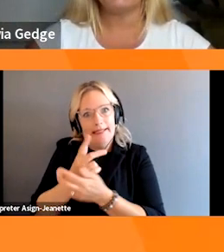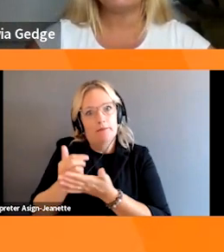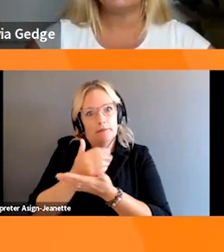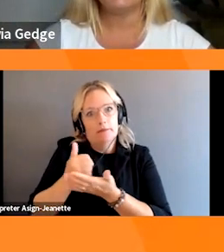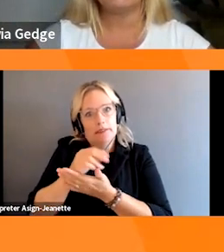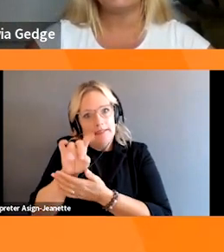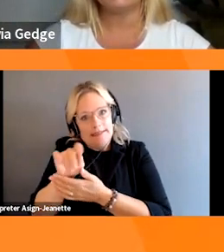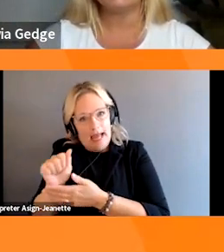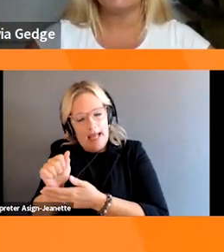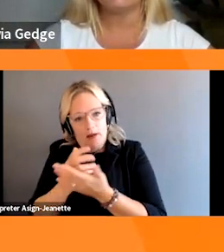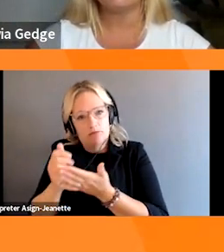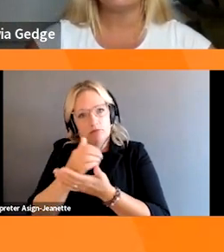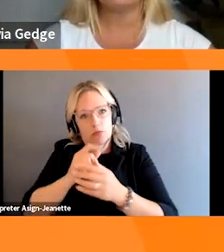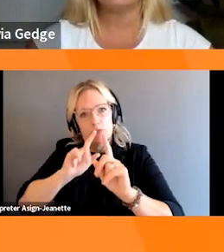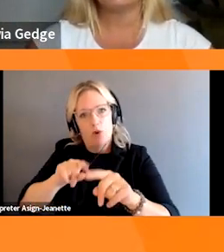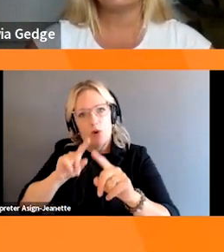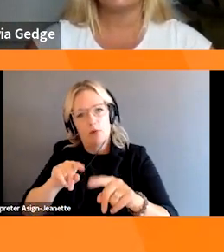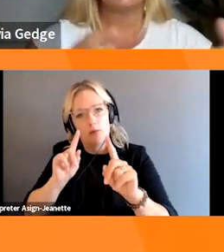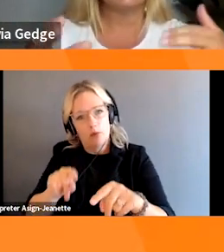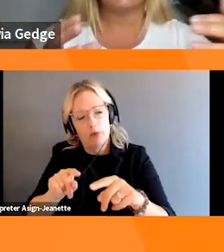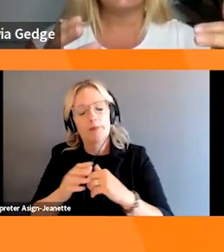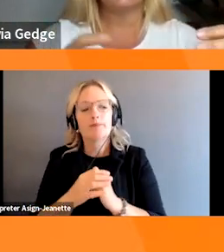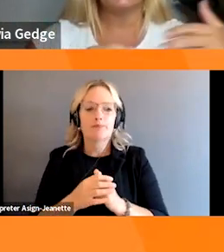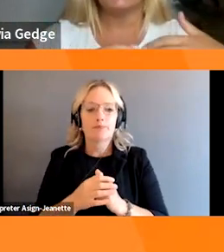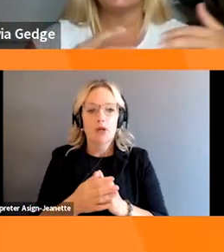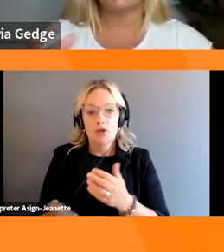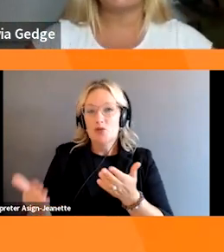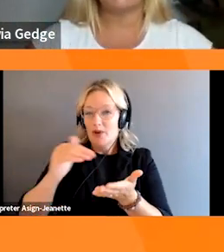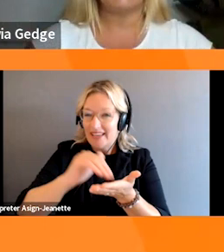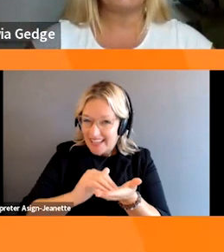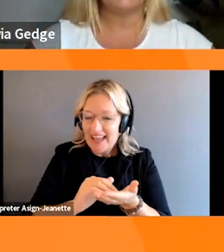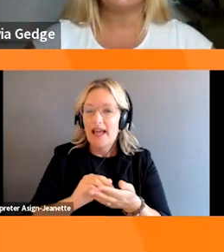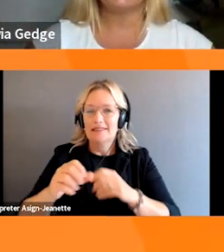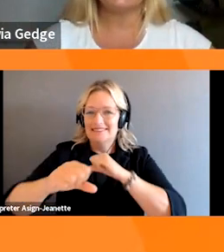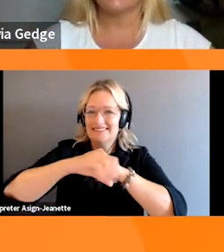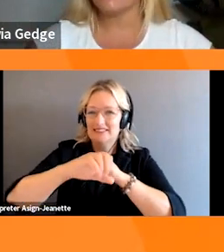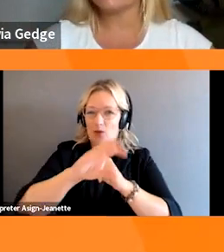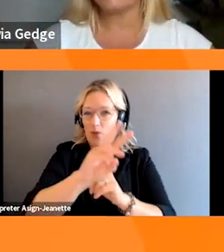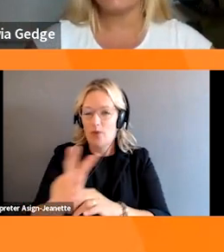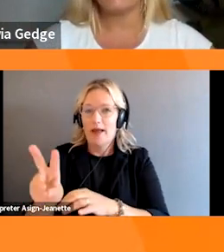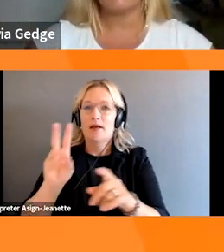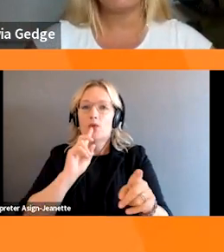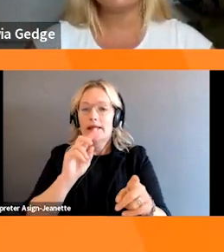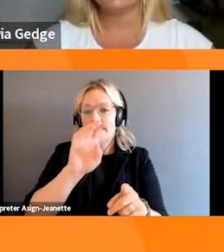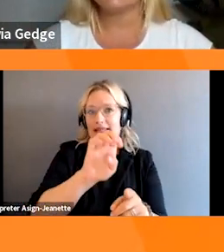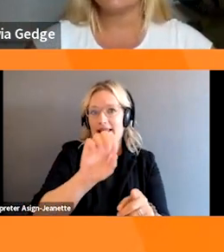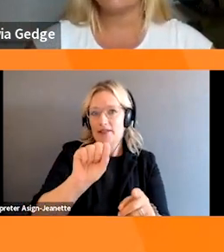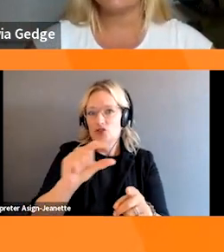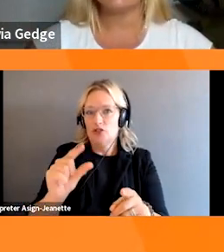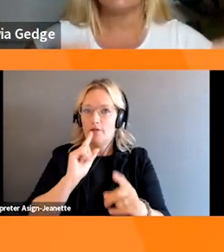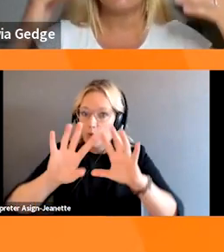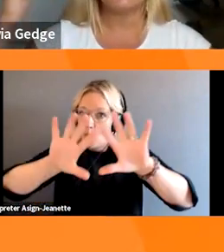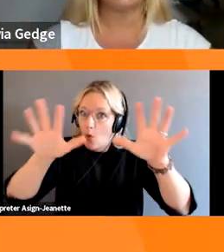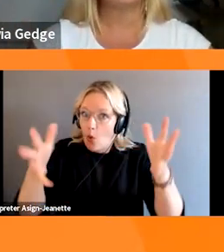the ability of really tie in not just the ESG, the information is across different departments, it's in